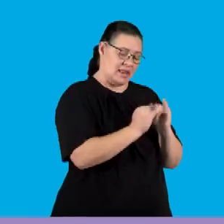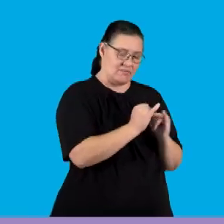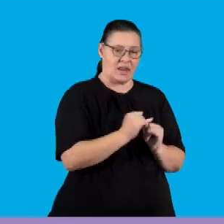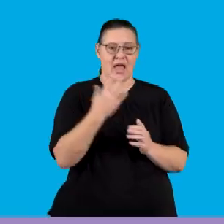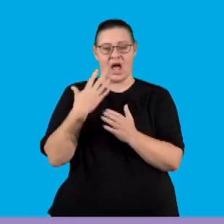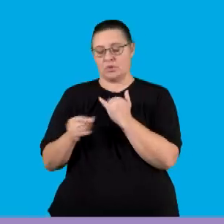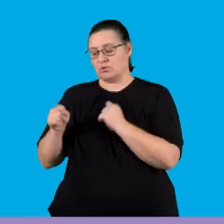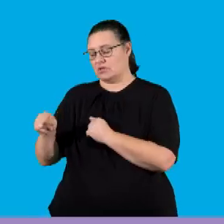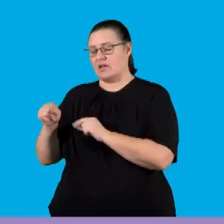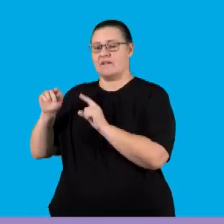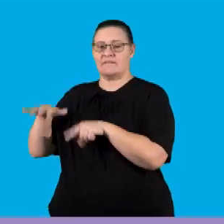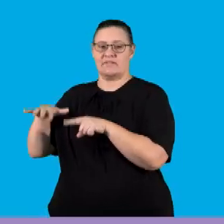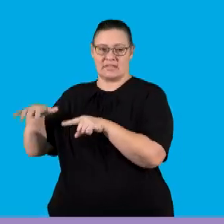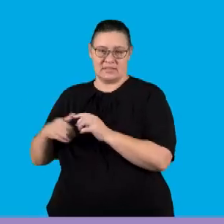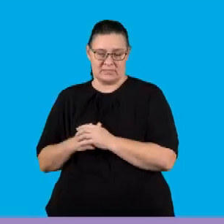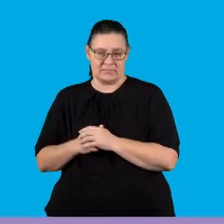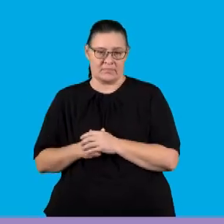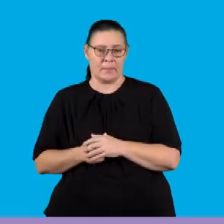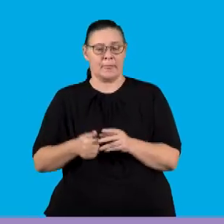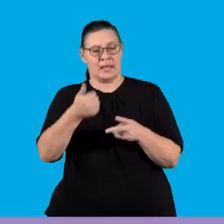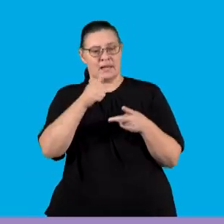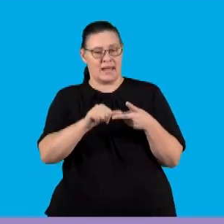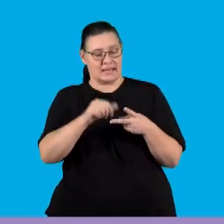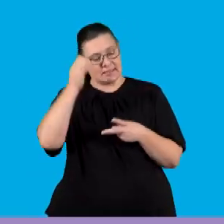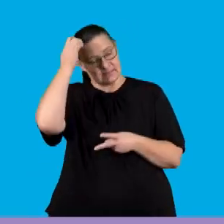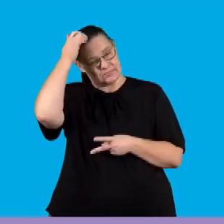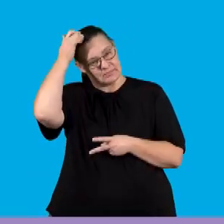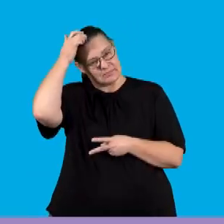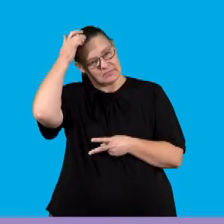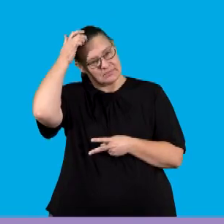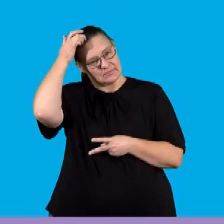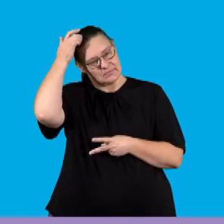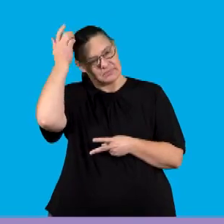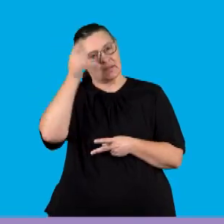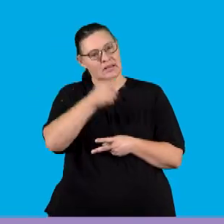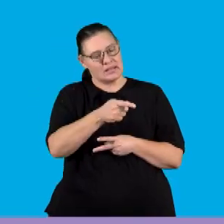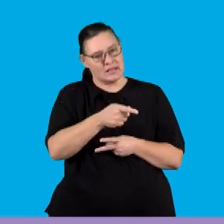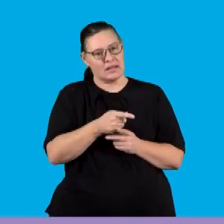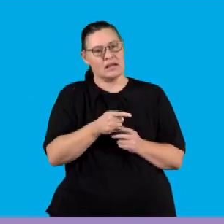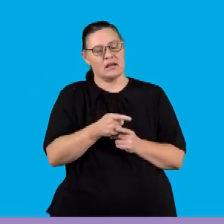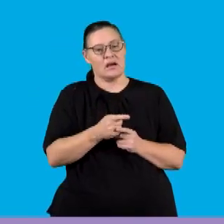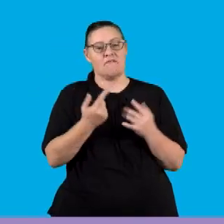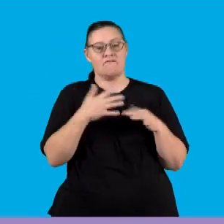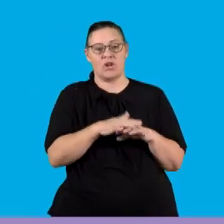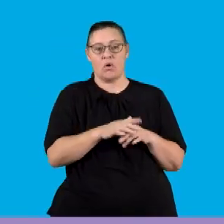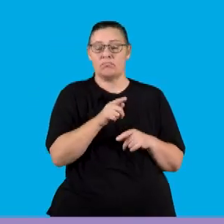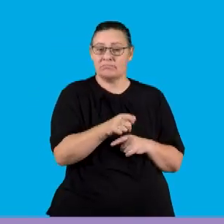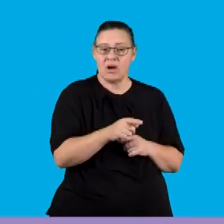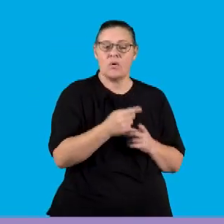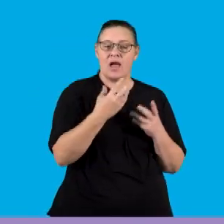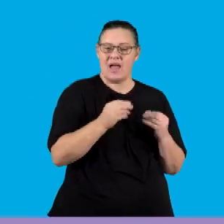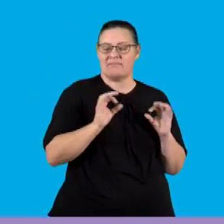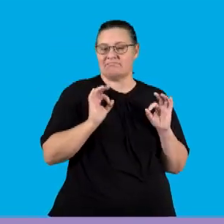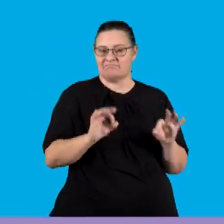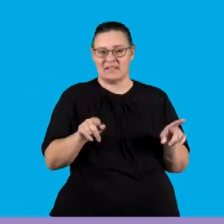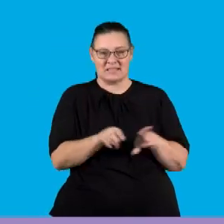a 15. Let's move over to the other flow diagrams. So in these coming flow diagrams, we are